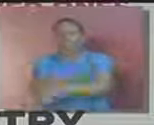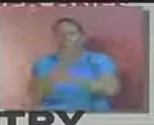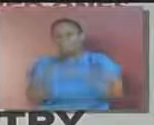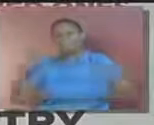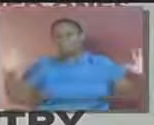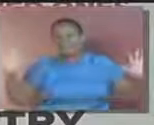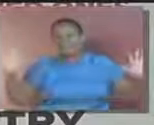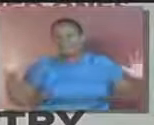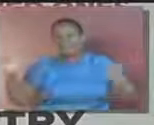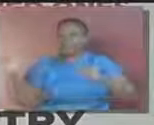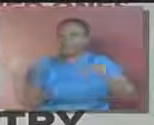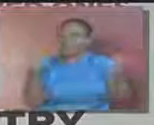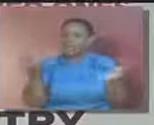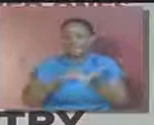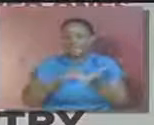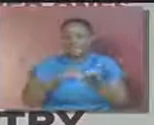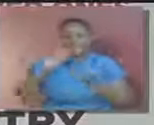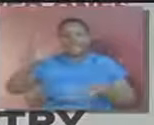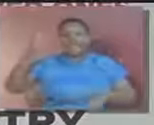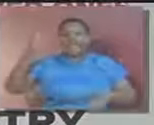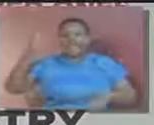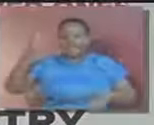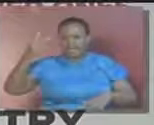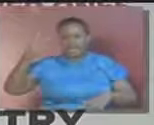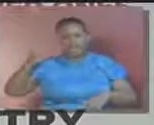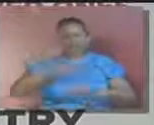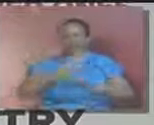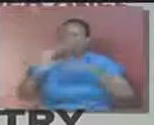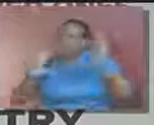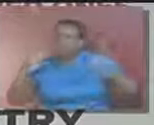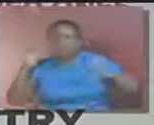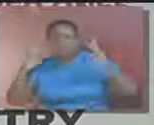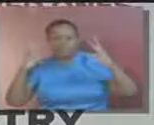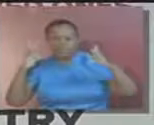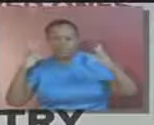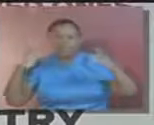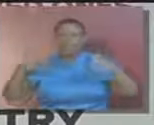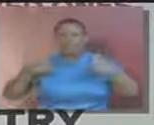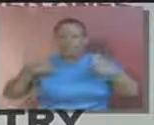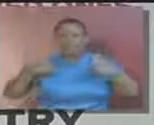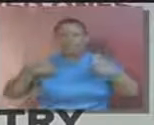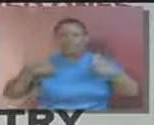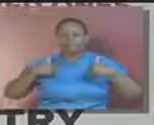shot. No need to worry. We are just trying to vaccinate another 20,